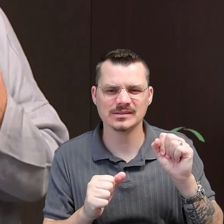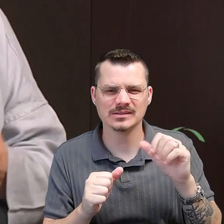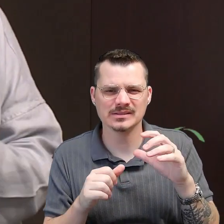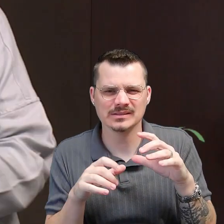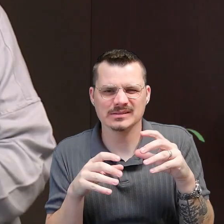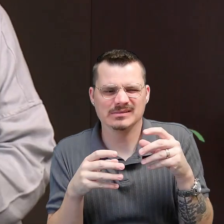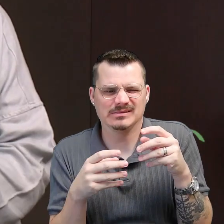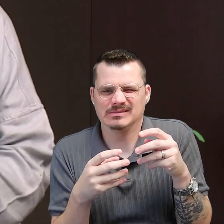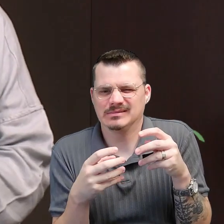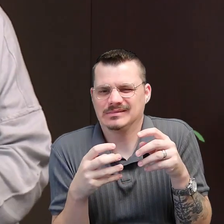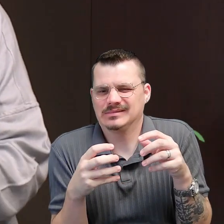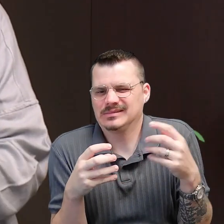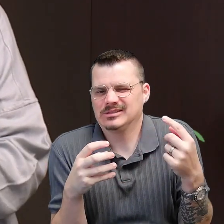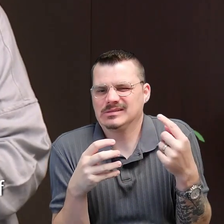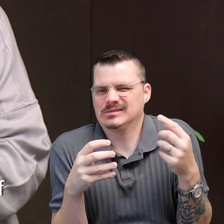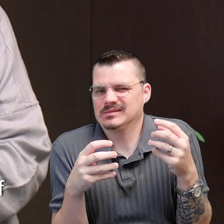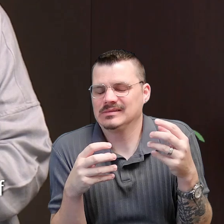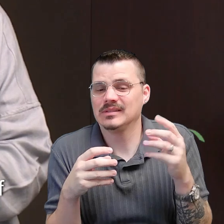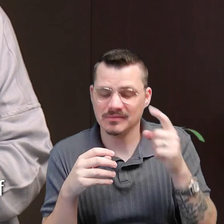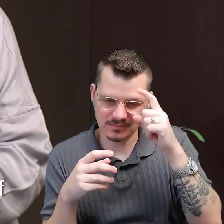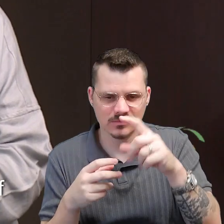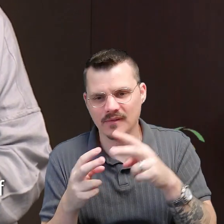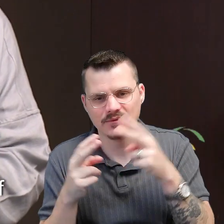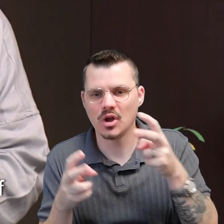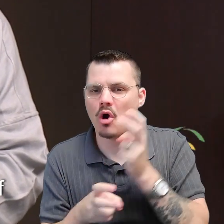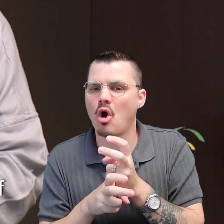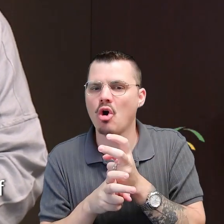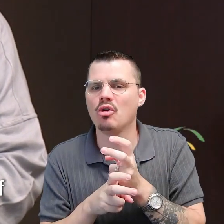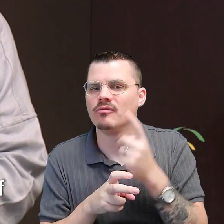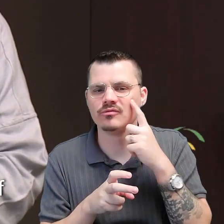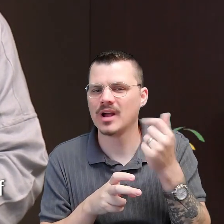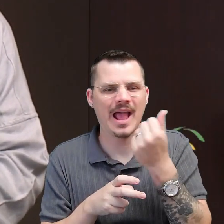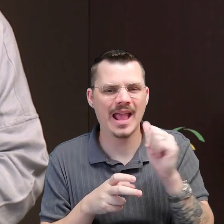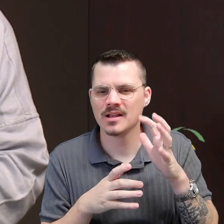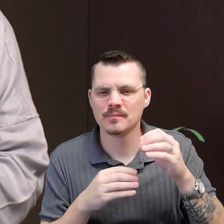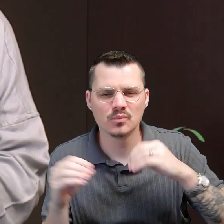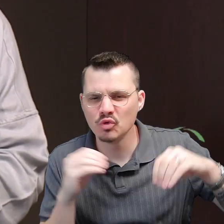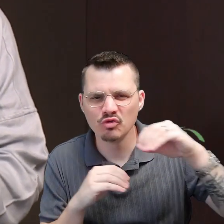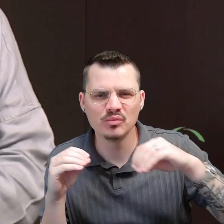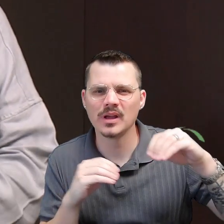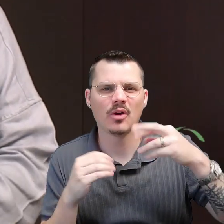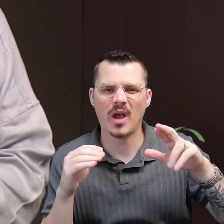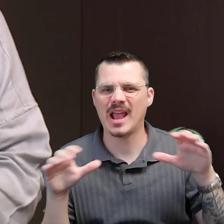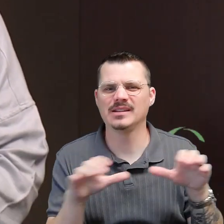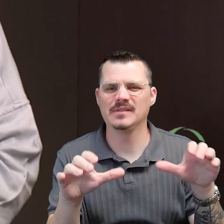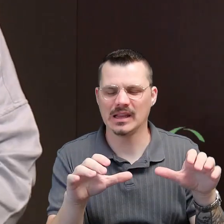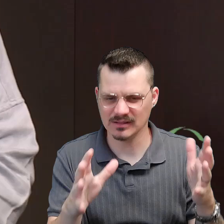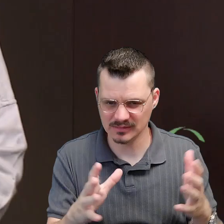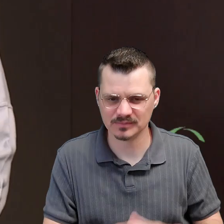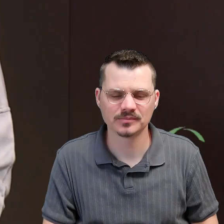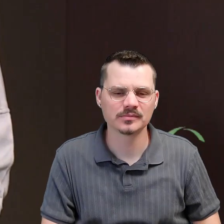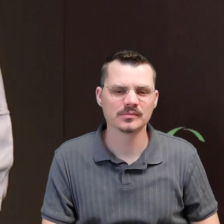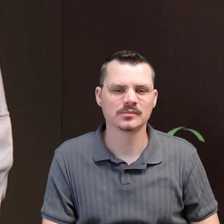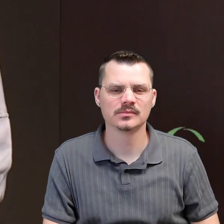really tremendously distorted and very, very hard for any kind of movement or purposeful activity.